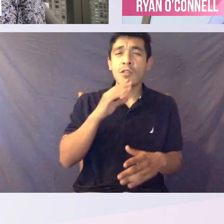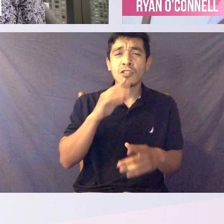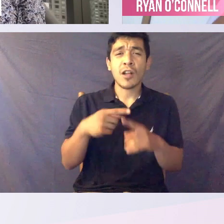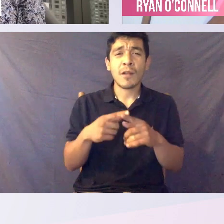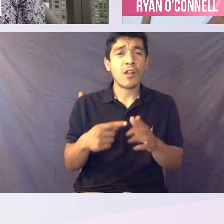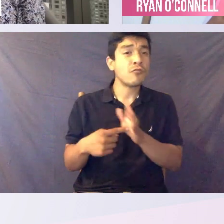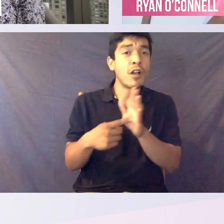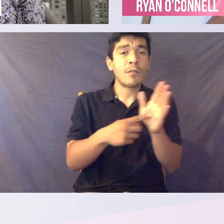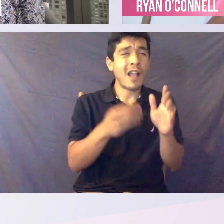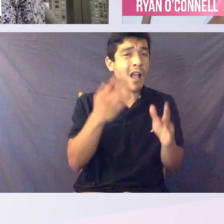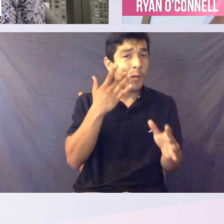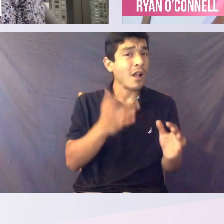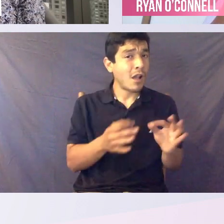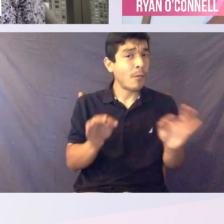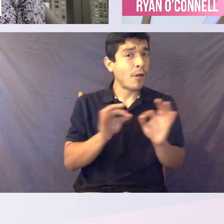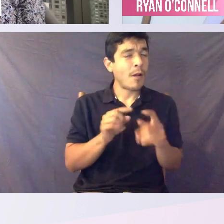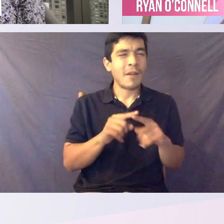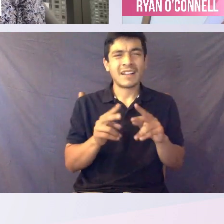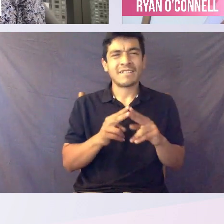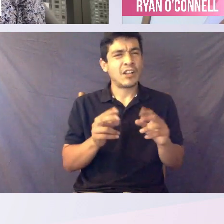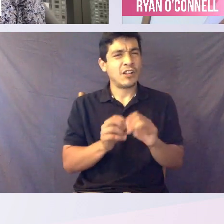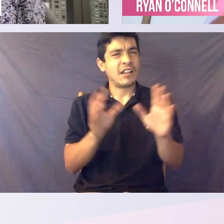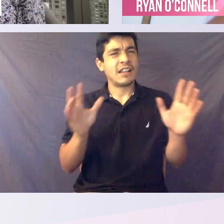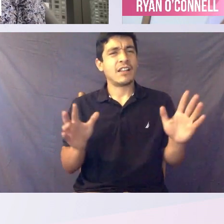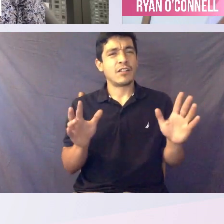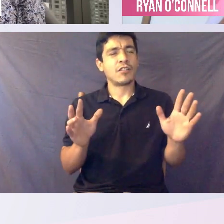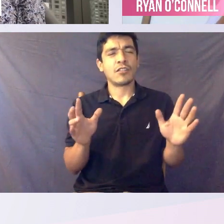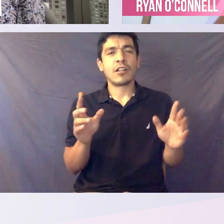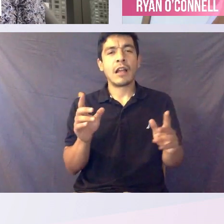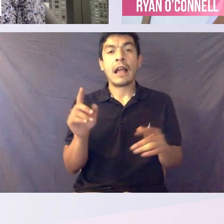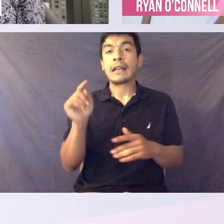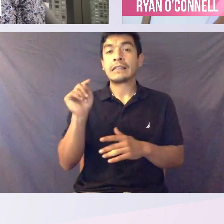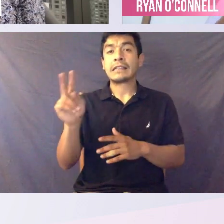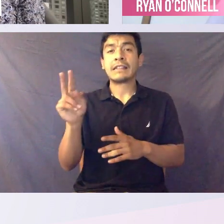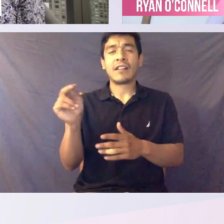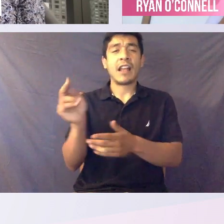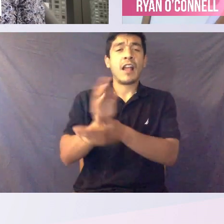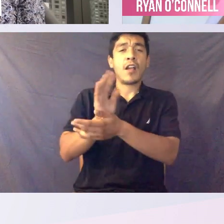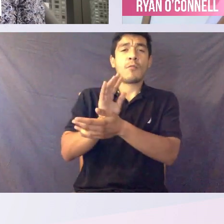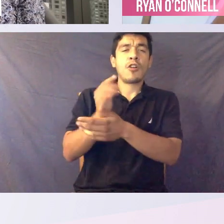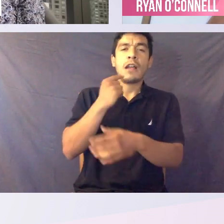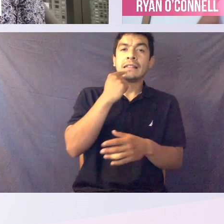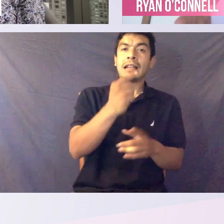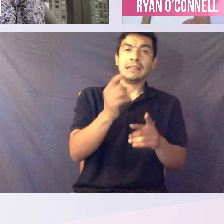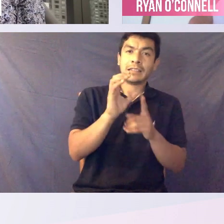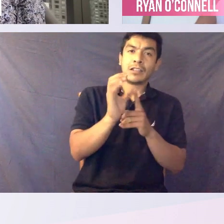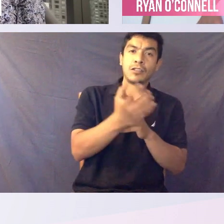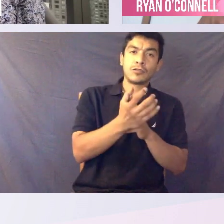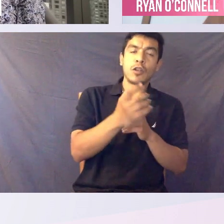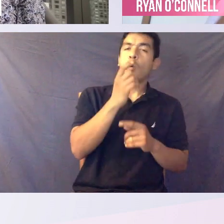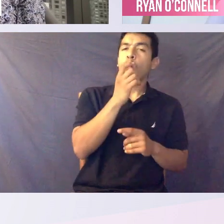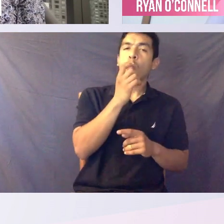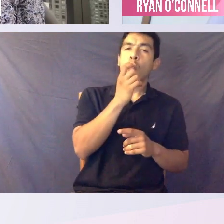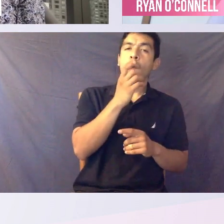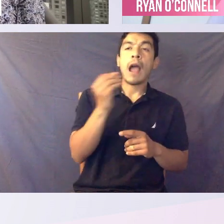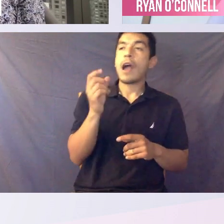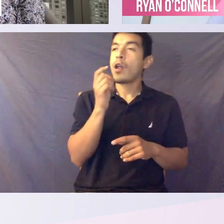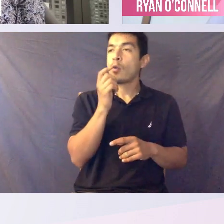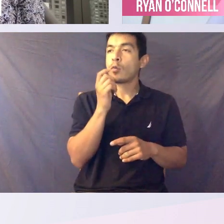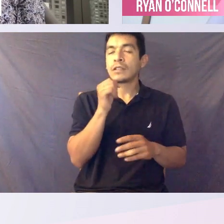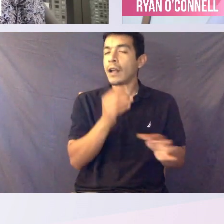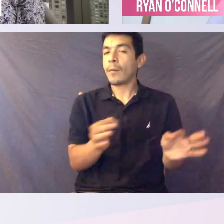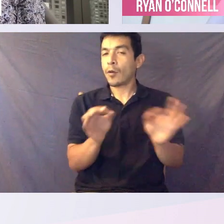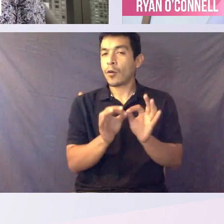but it's very clear where it's like TV and film implicitly tells the culture who and who does not matter. So when you're not